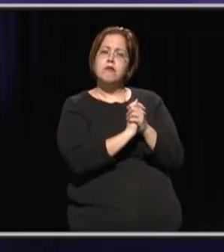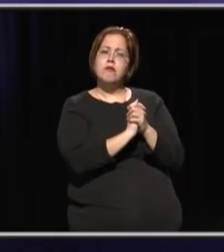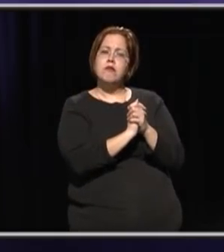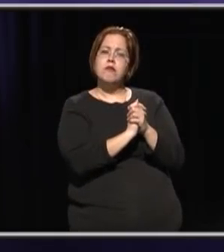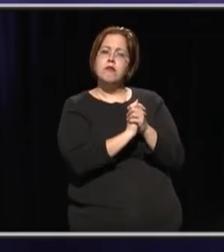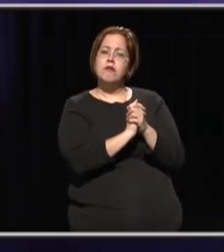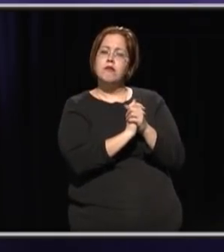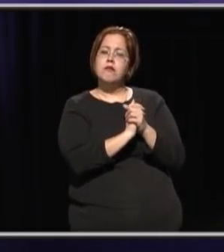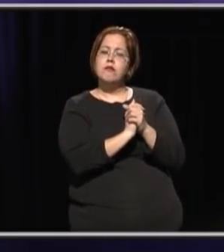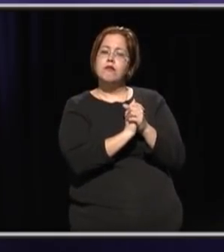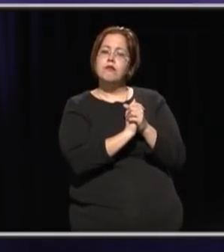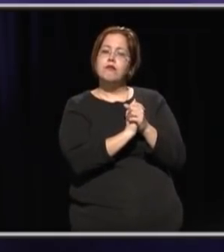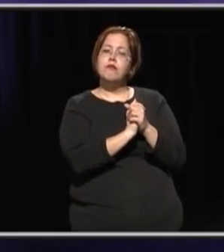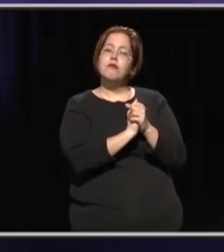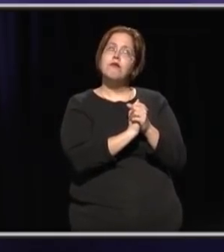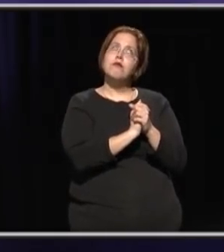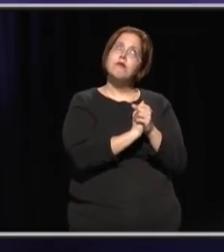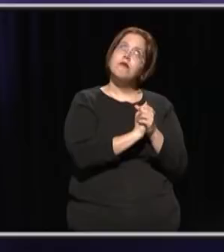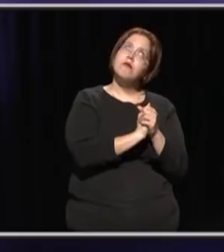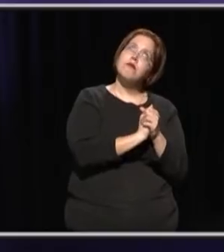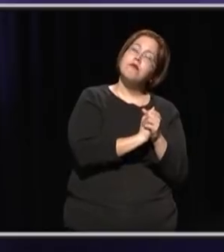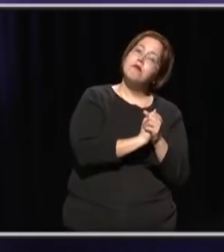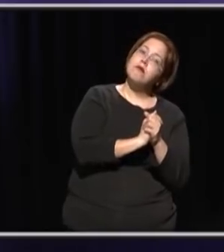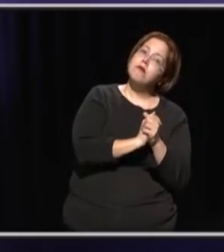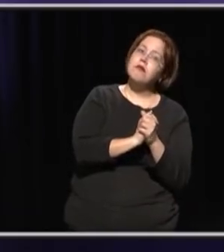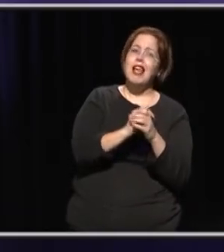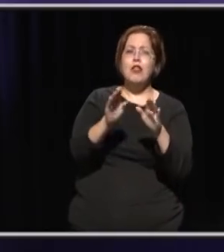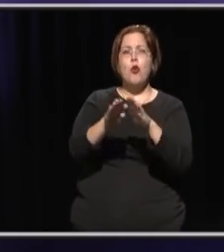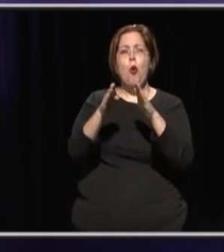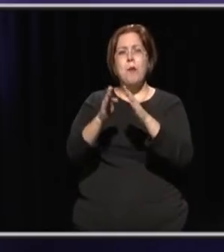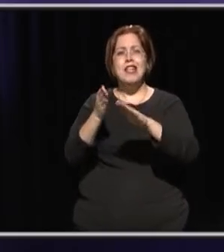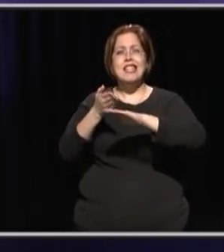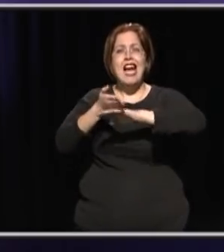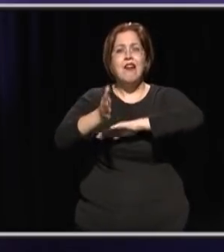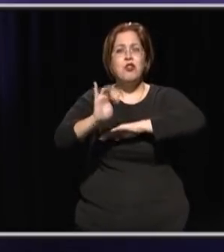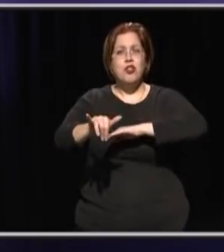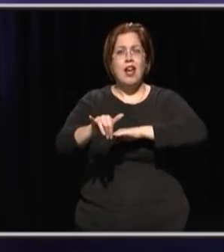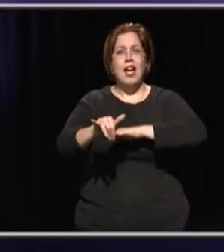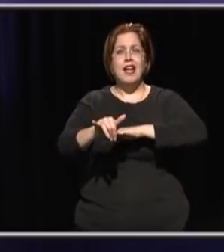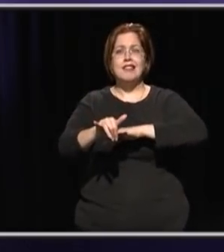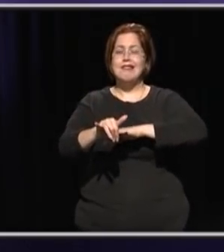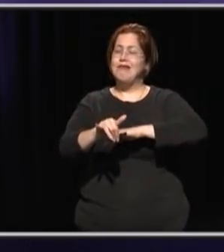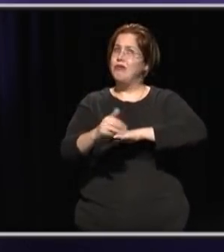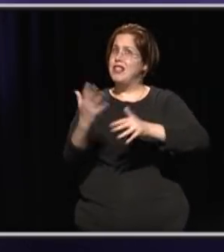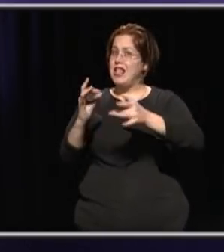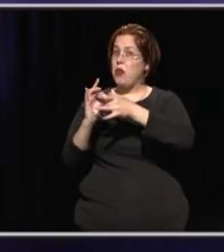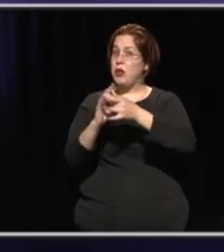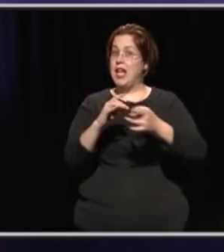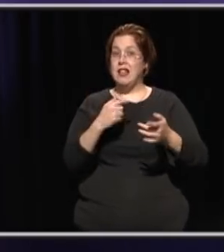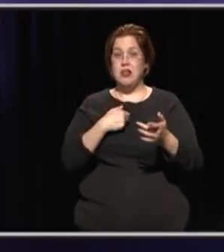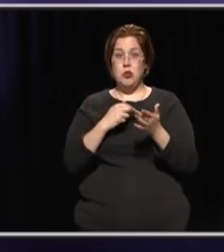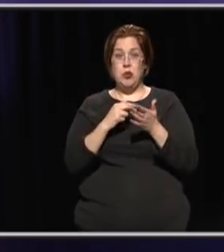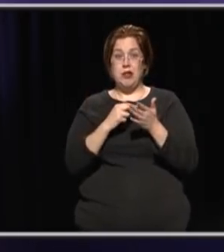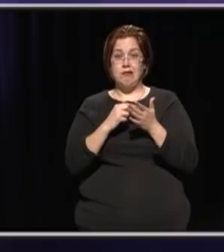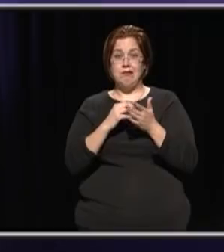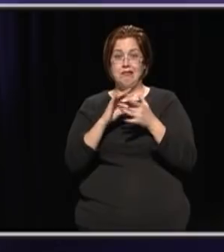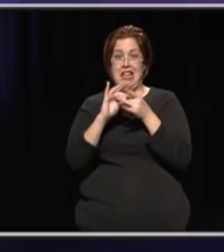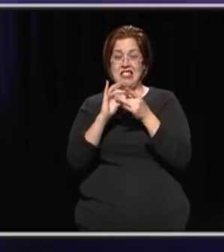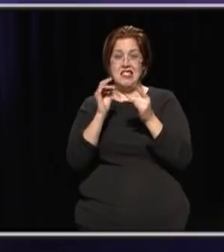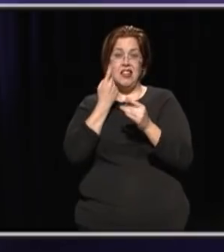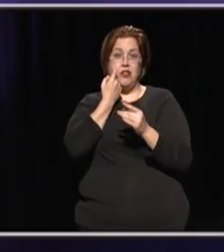there were the ones that he did after that relate a lot to what I was talking about just a little while